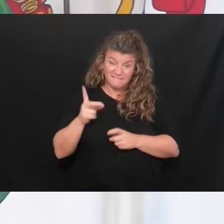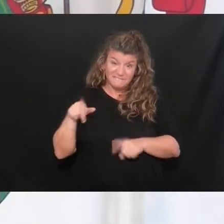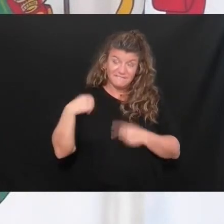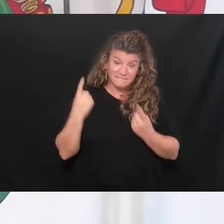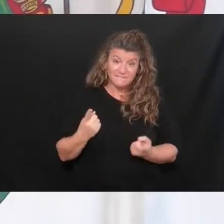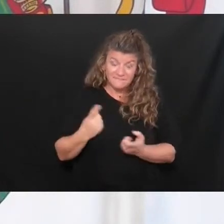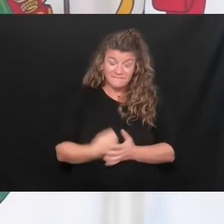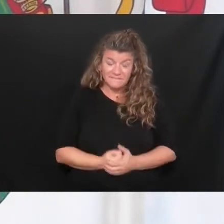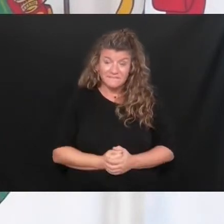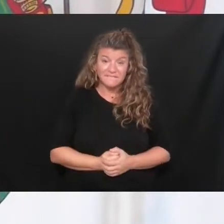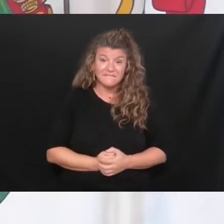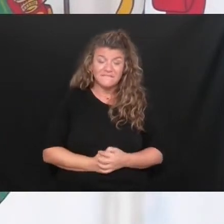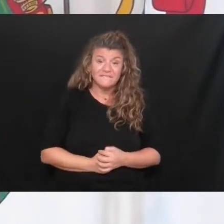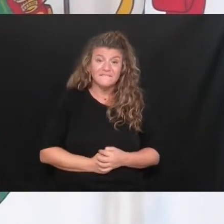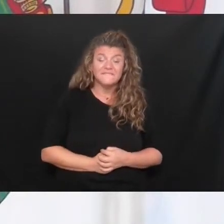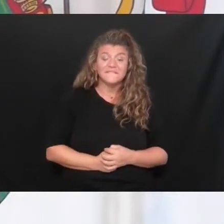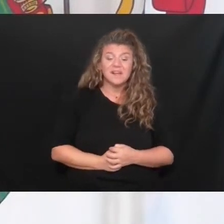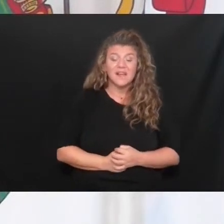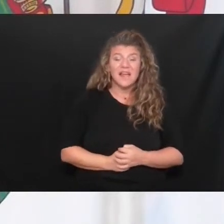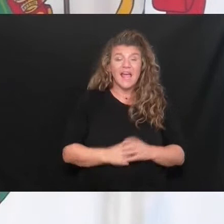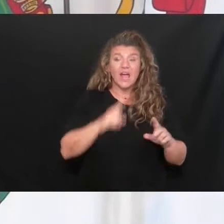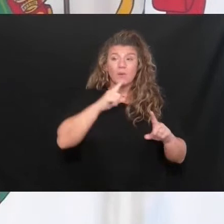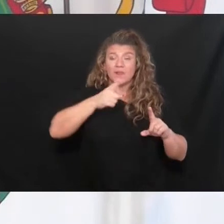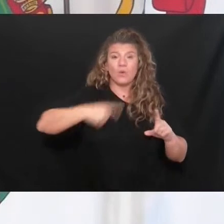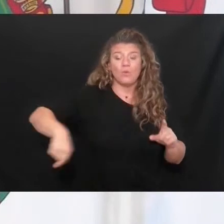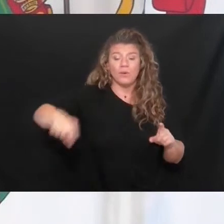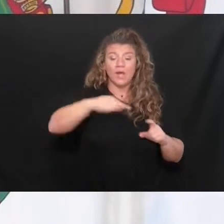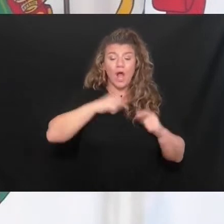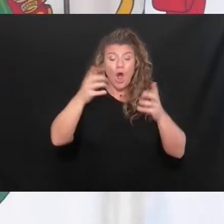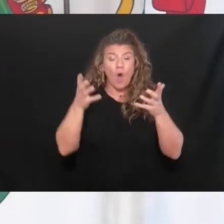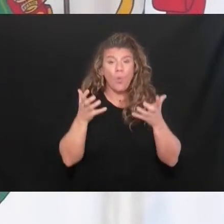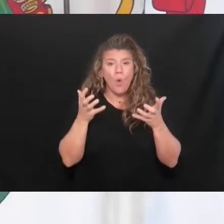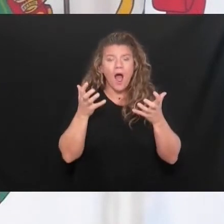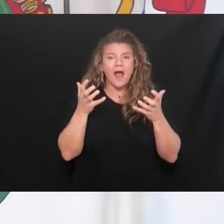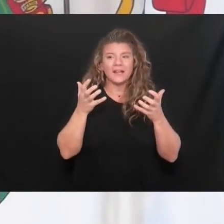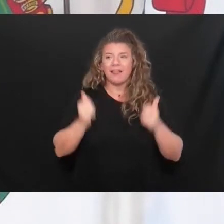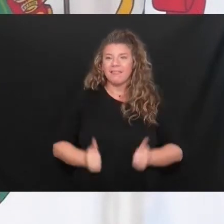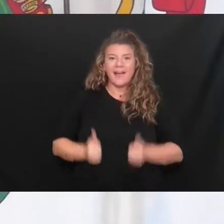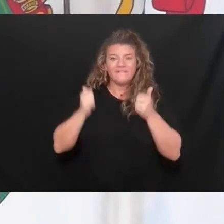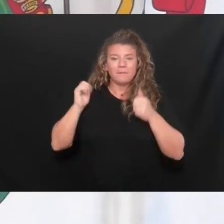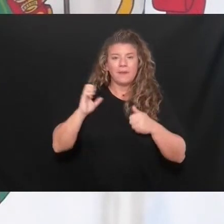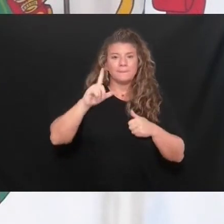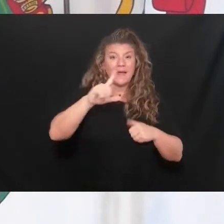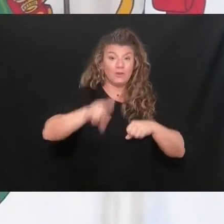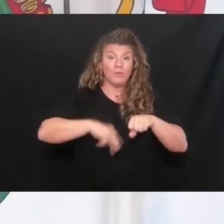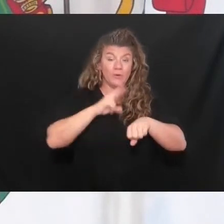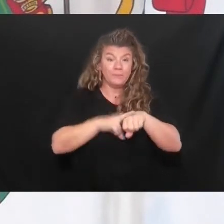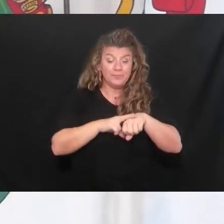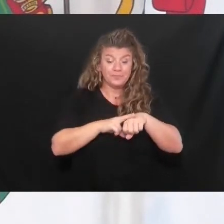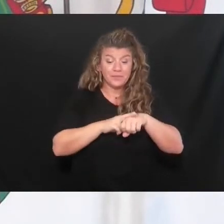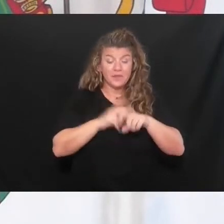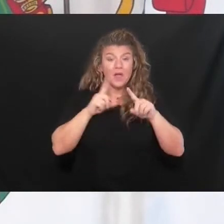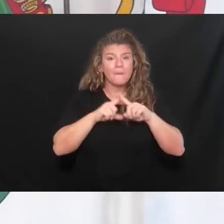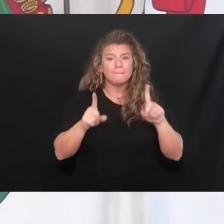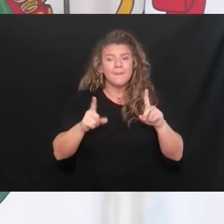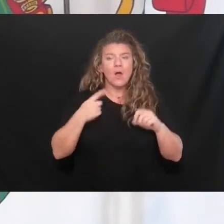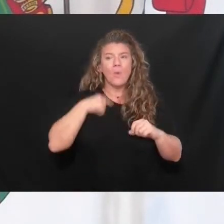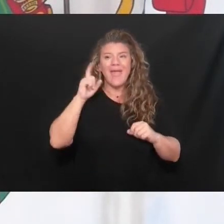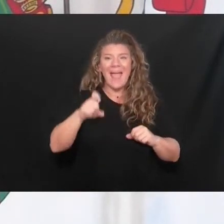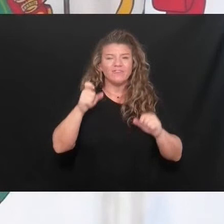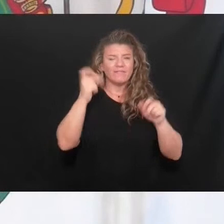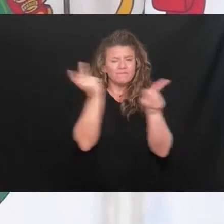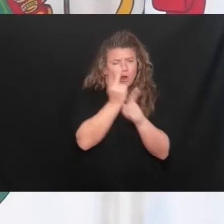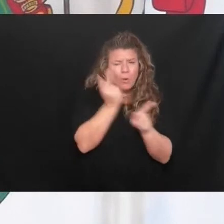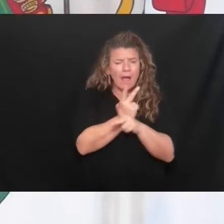And all of us want so much for it to be back to normal. But we've got to deal with what we've